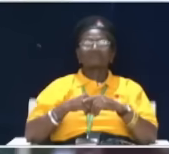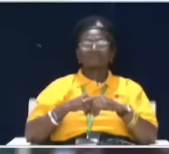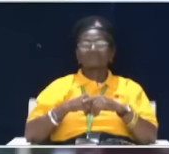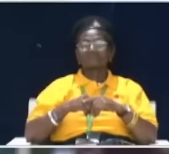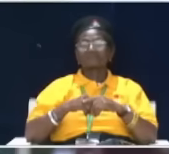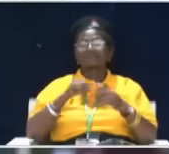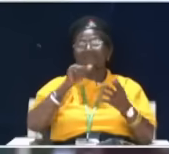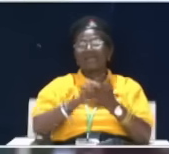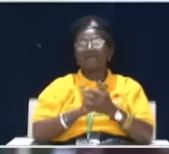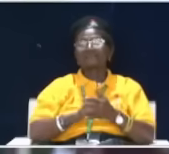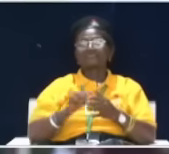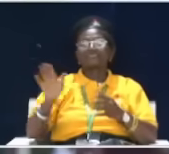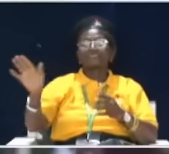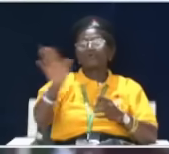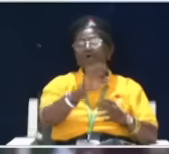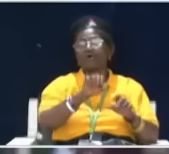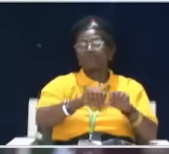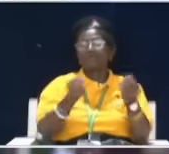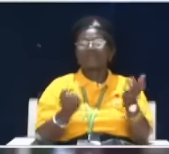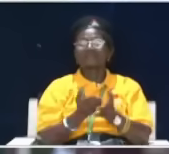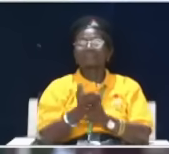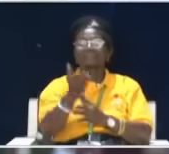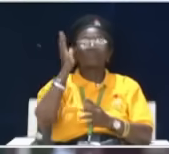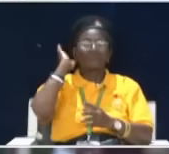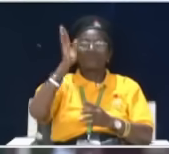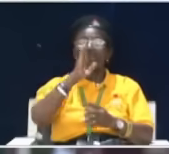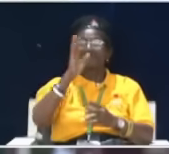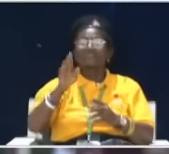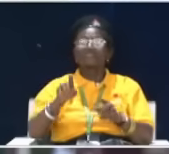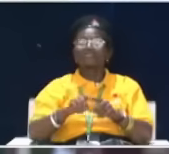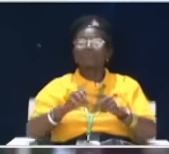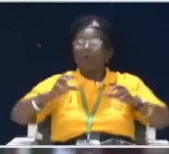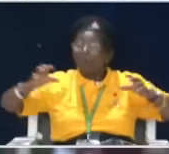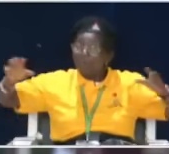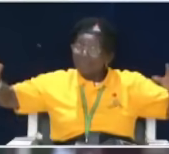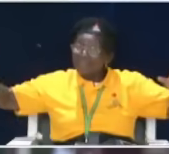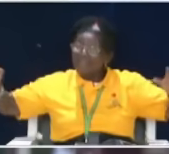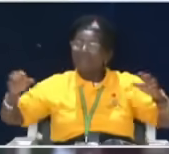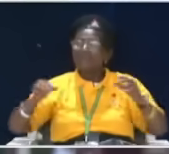your breakthrough will be so big.